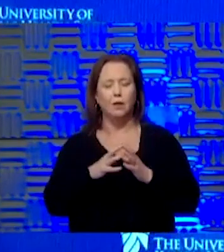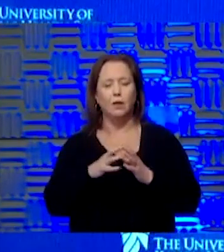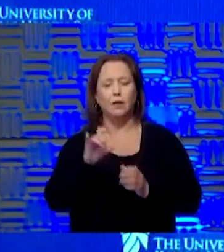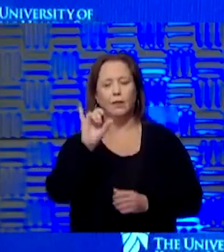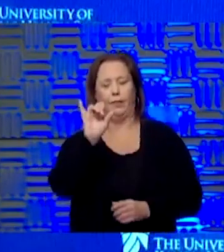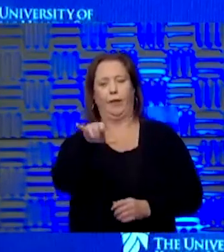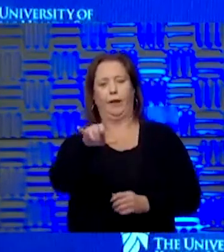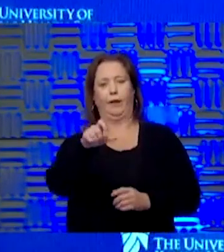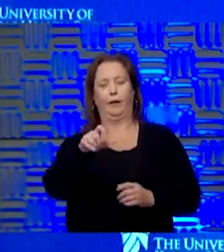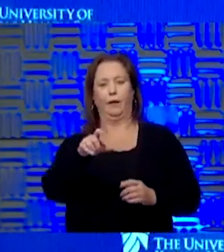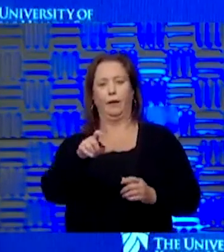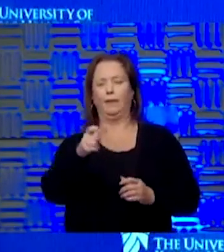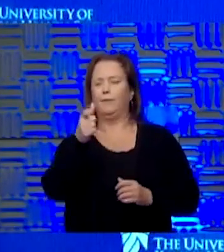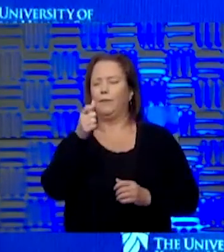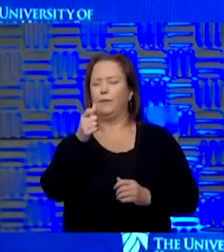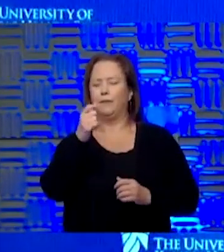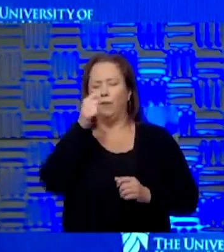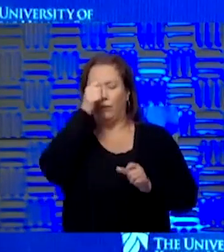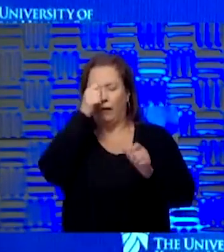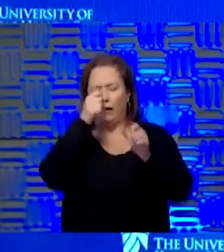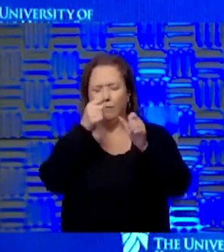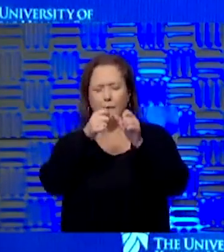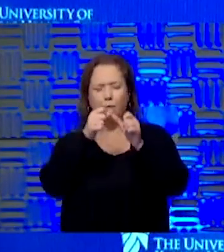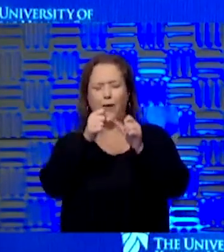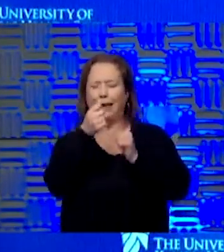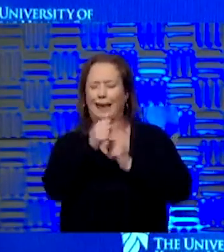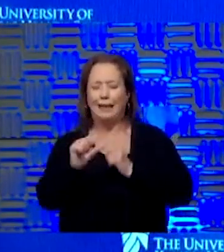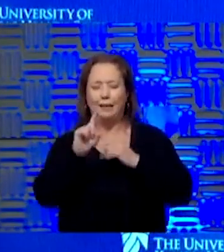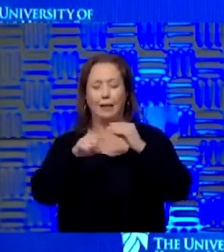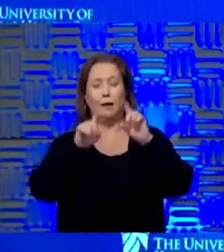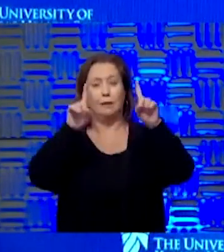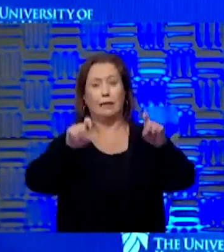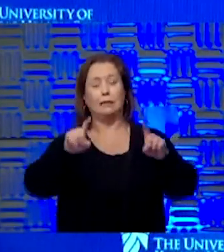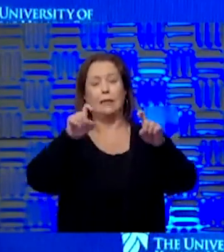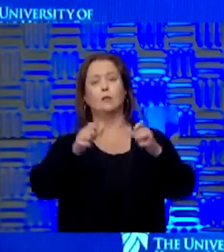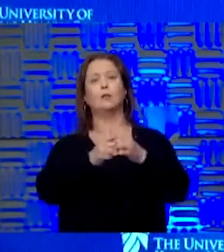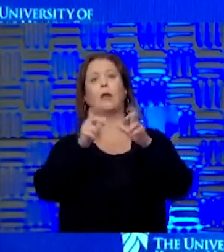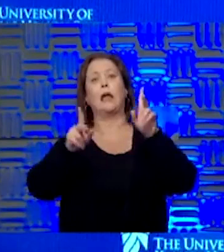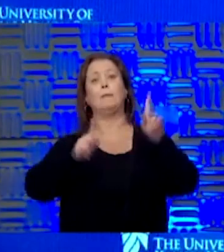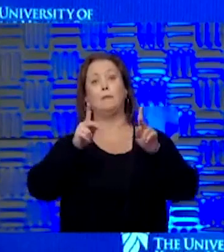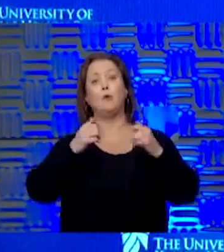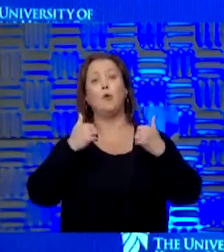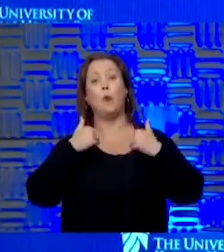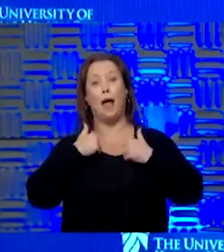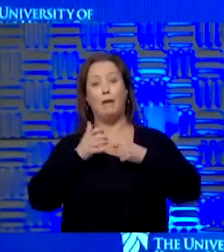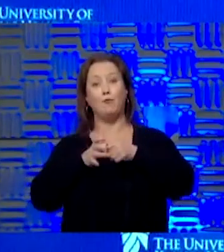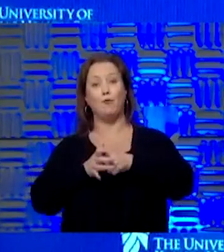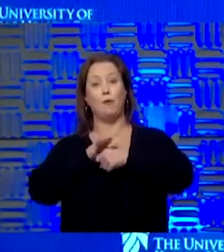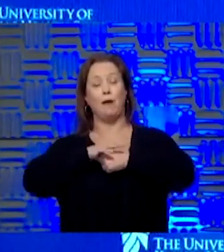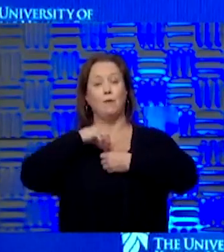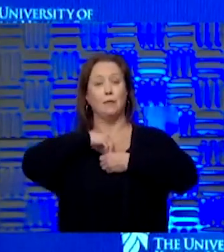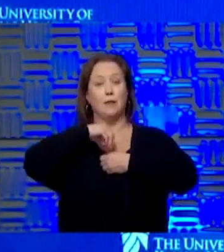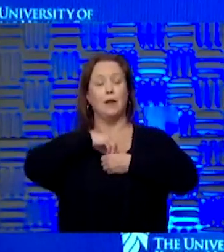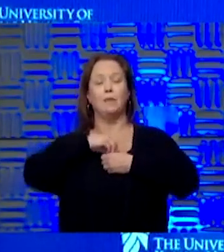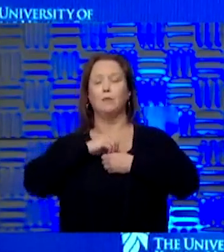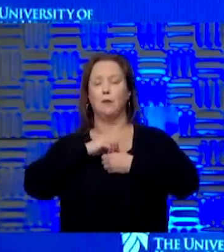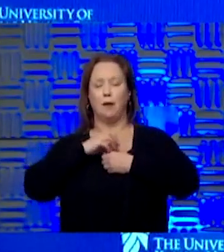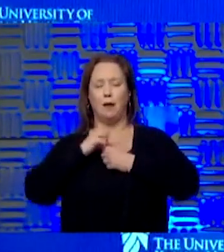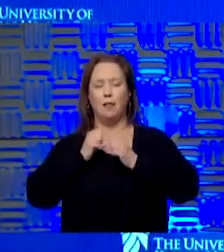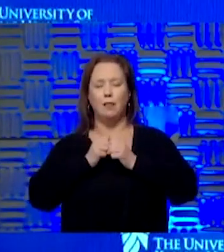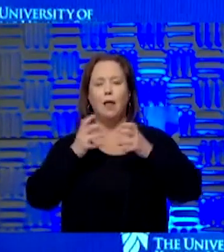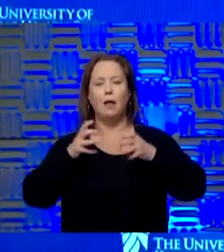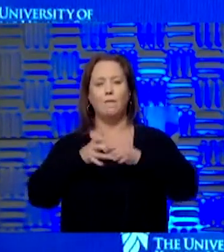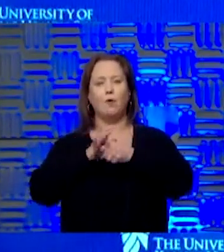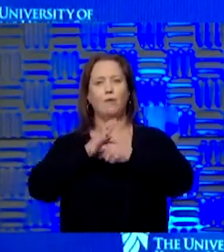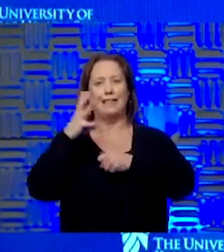really, if we're going to take anything away from all this testing data, it should be there's a lot of people with coronavirus, a lot of coronavirus out there. The way